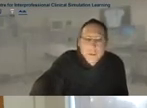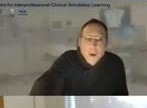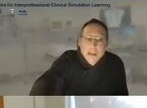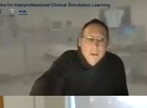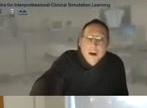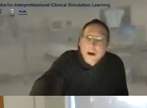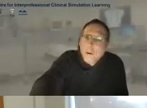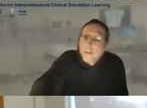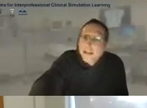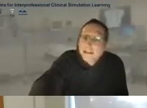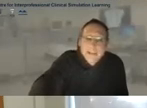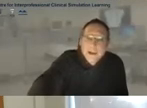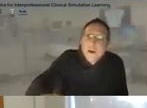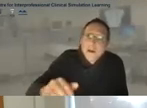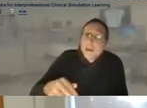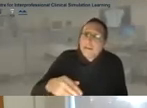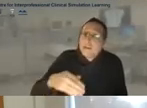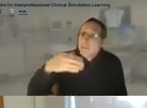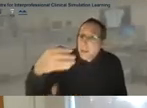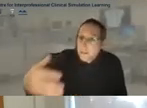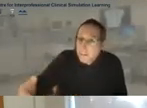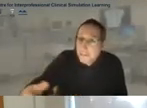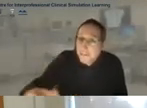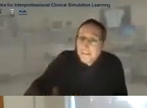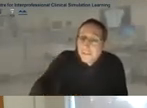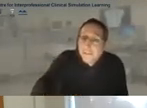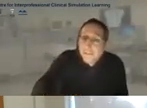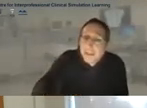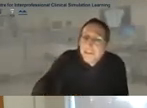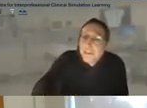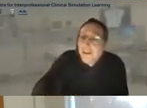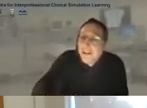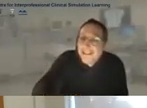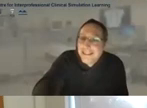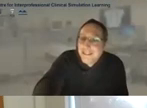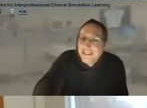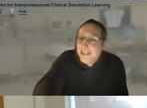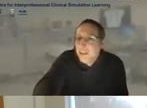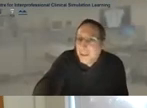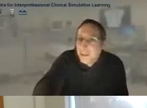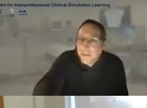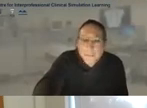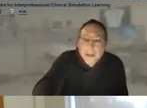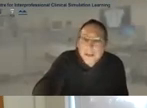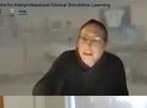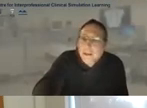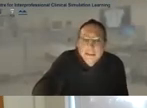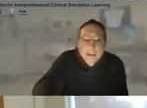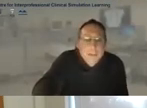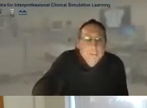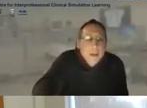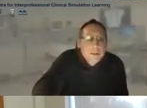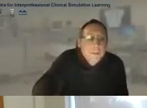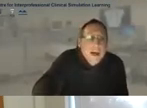as you walk down the hall with a mask and say, oh, excuse me, I'm just passing by with this resident who, you know, may, et